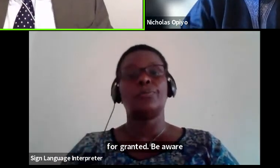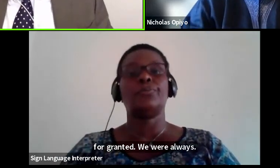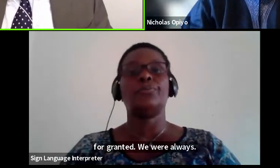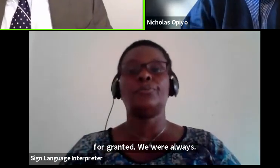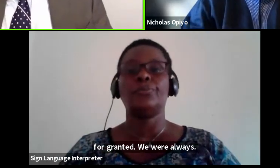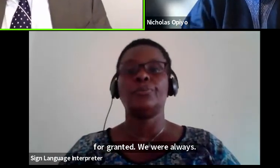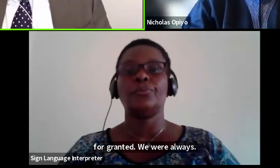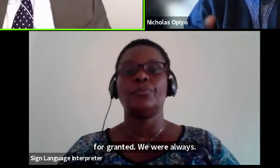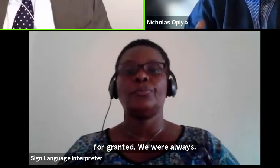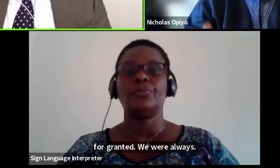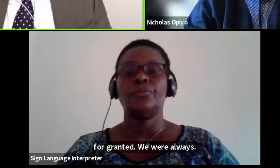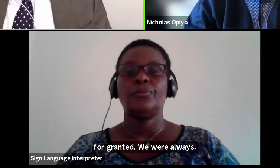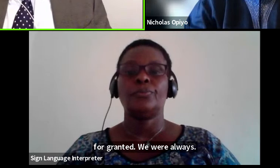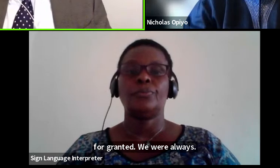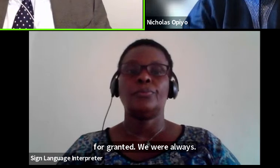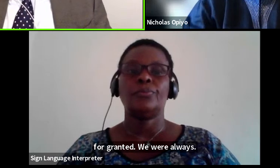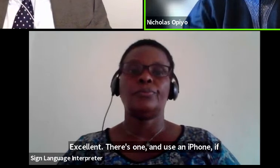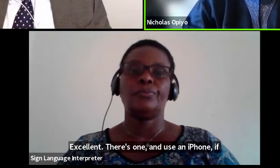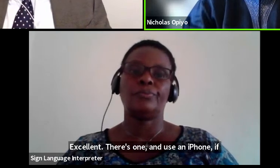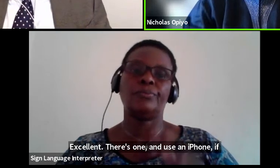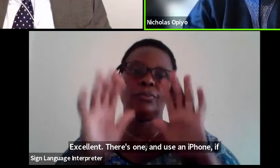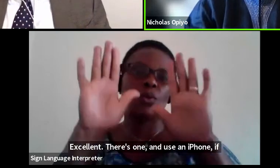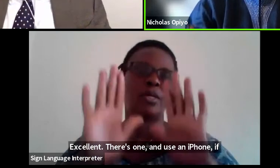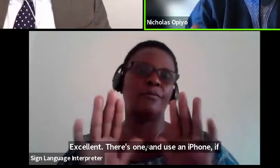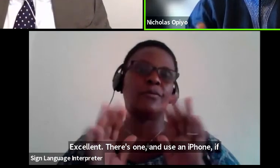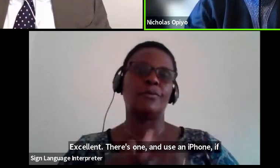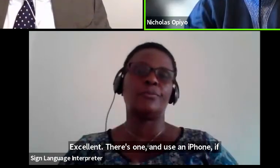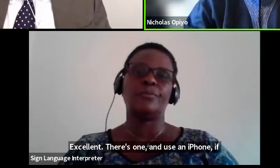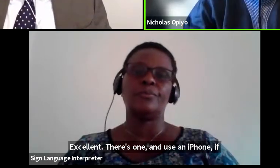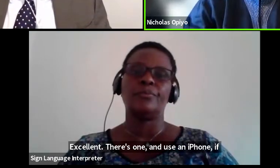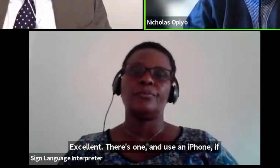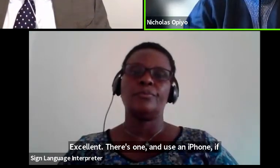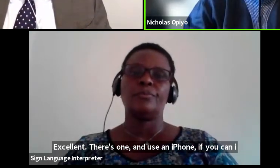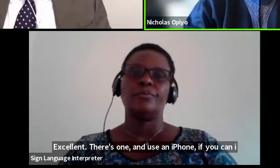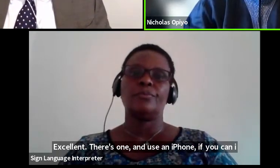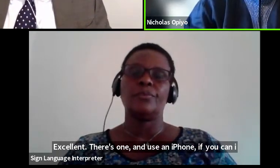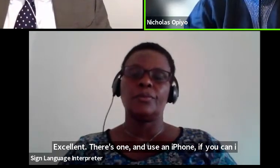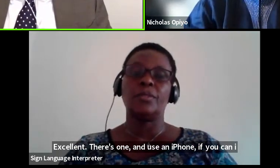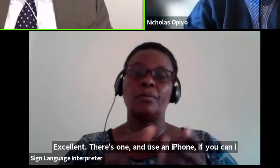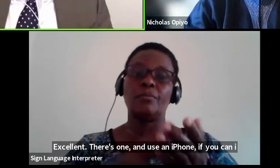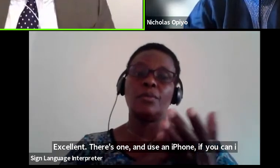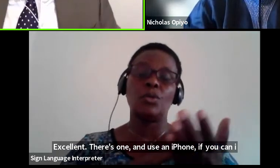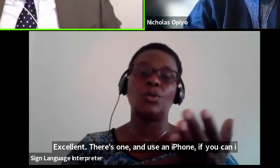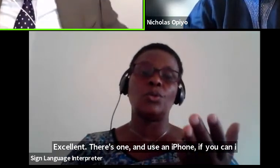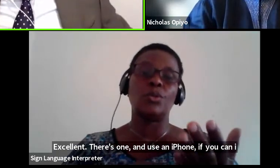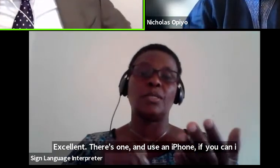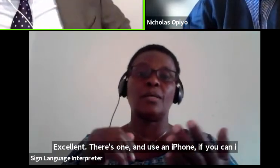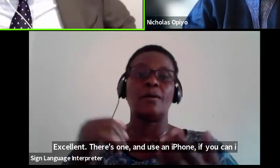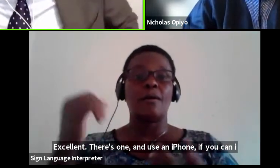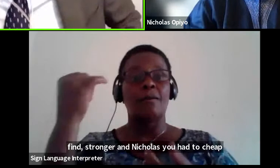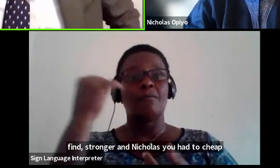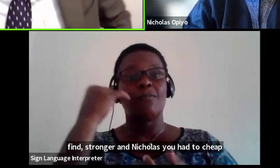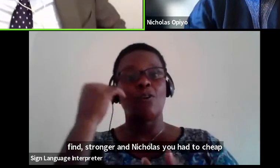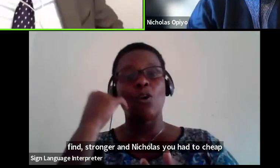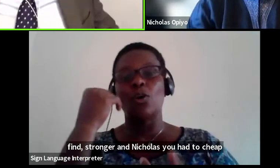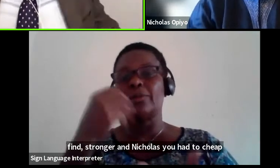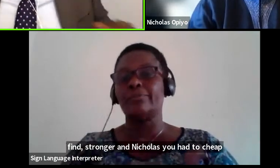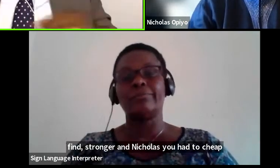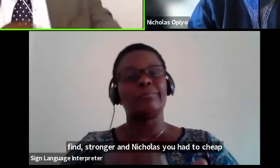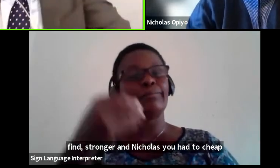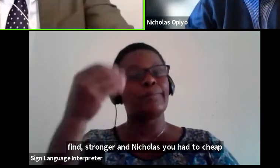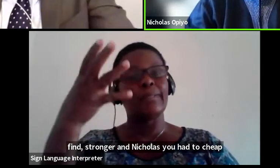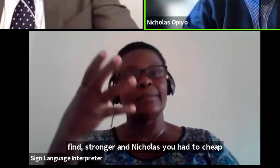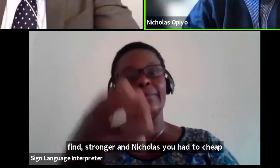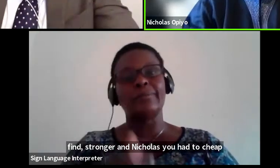Excellent. Desmond? And use an iPhone if you can. Yeah, iPhones are stronger. Nicholas, you had to chip that one in.